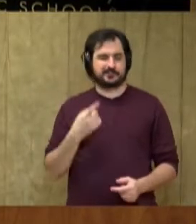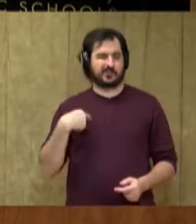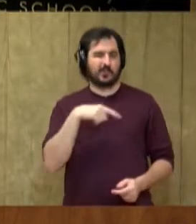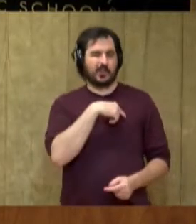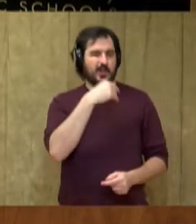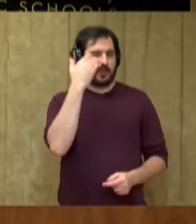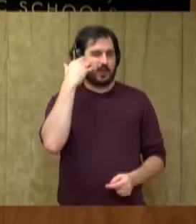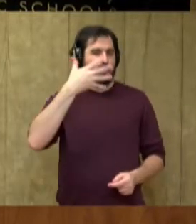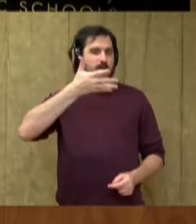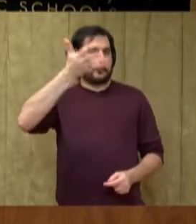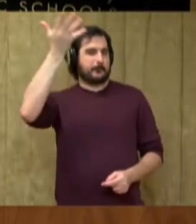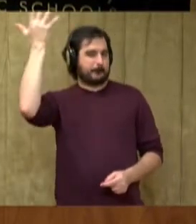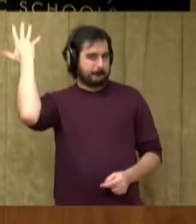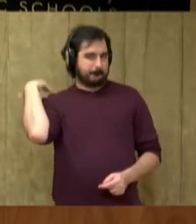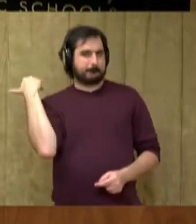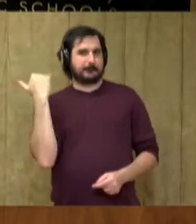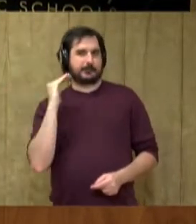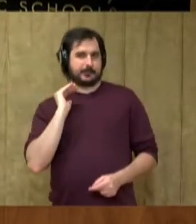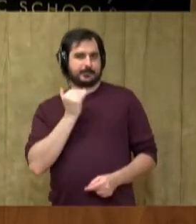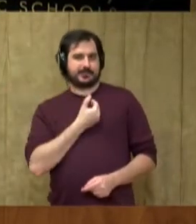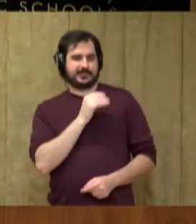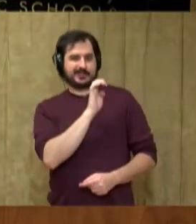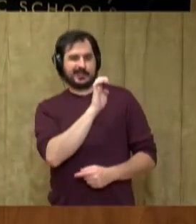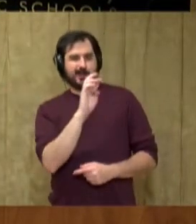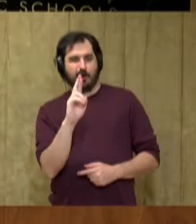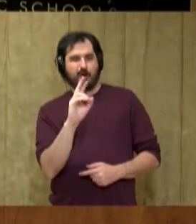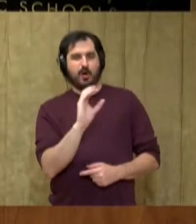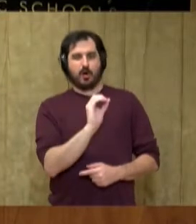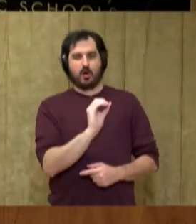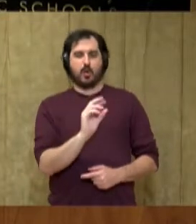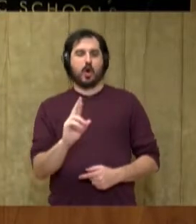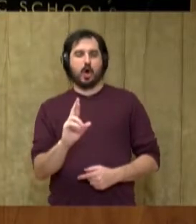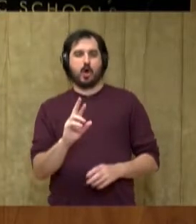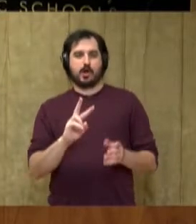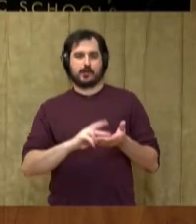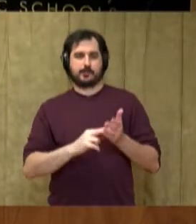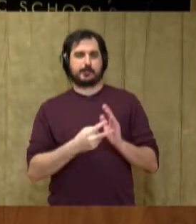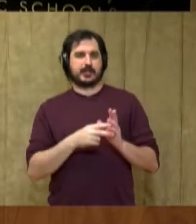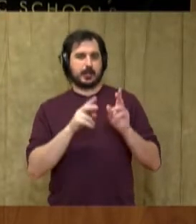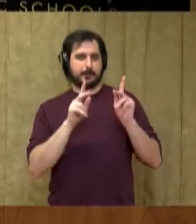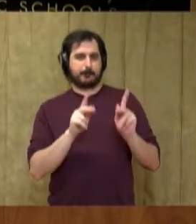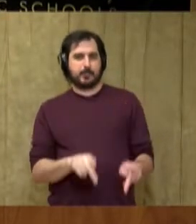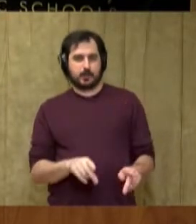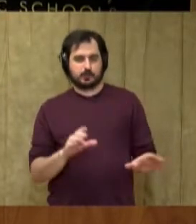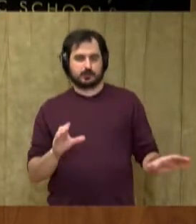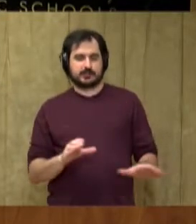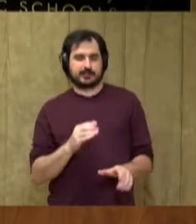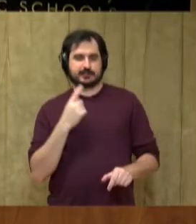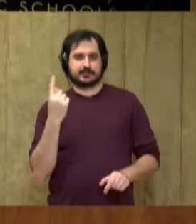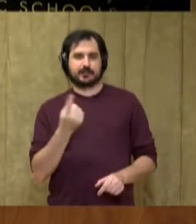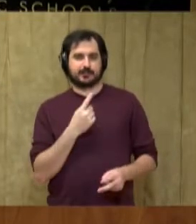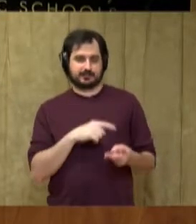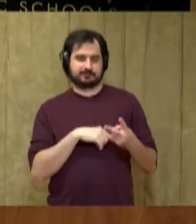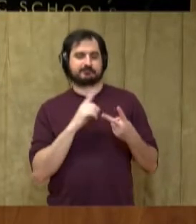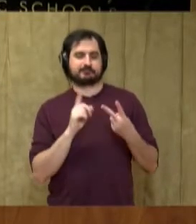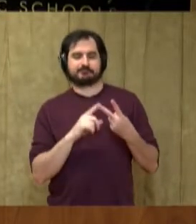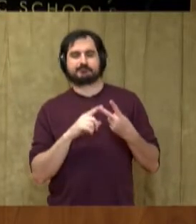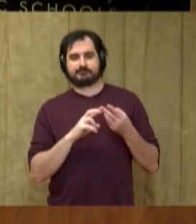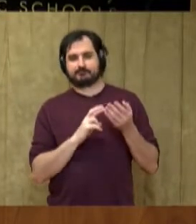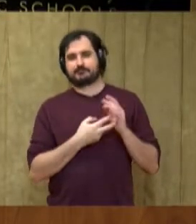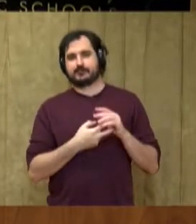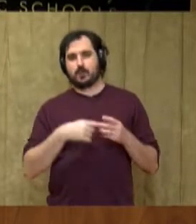studies that E-R or O-R usually means a person who does something. So this would be a person who is